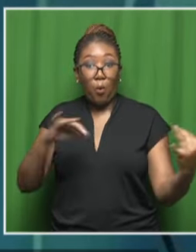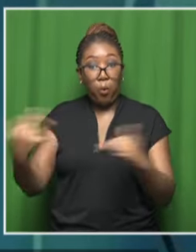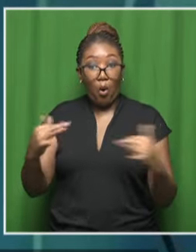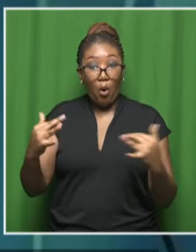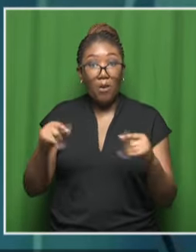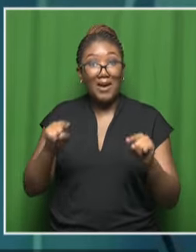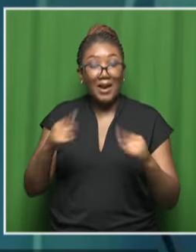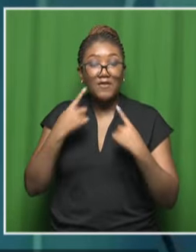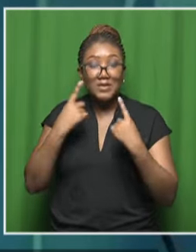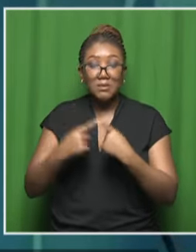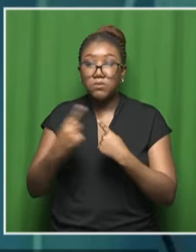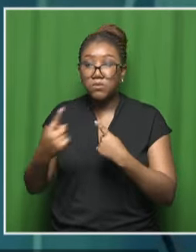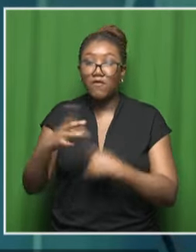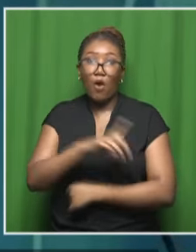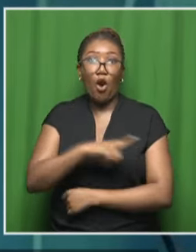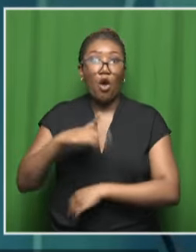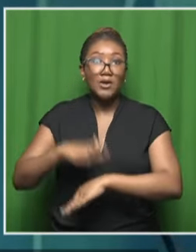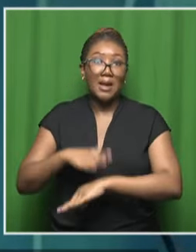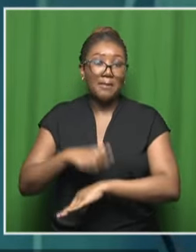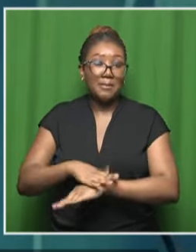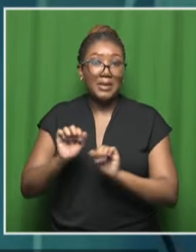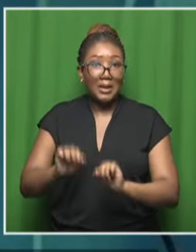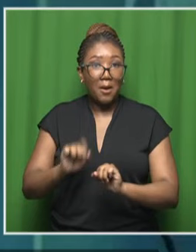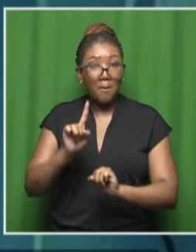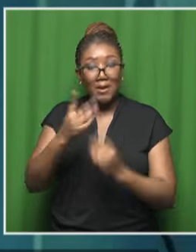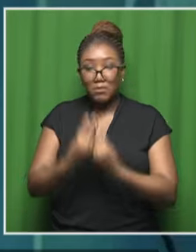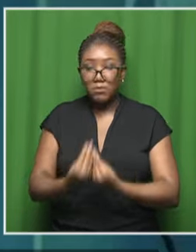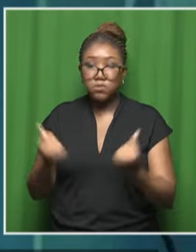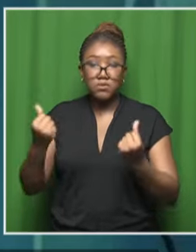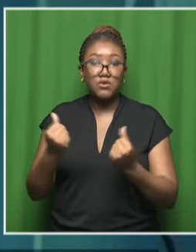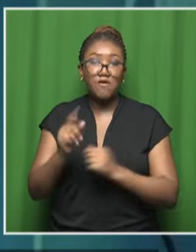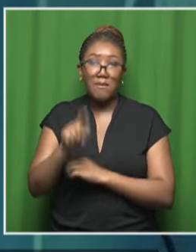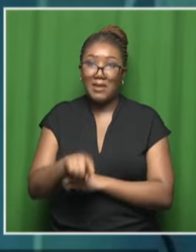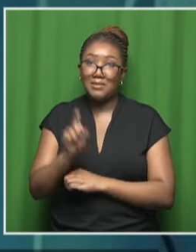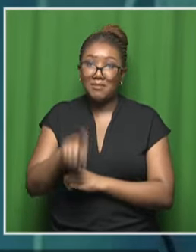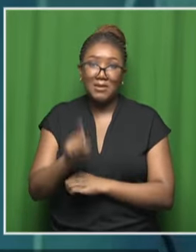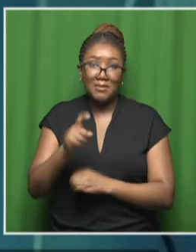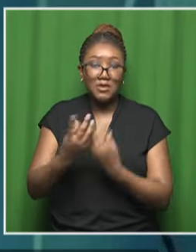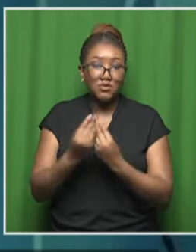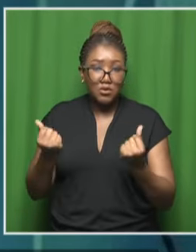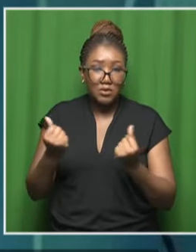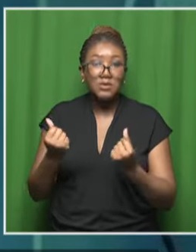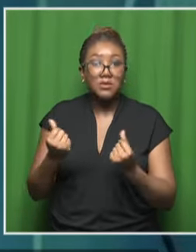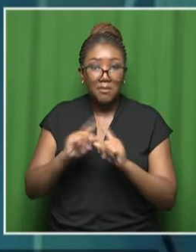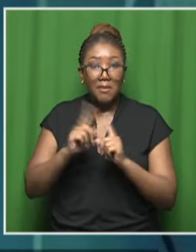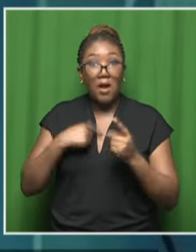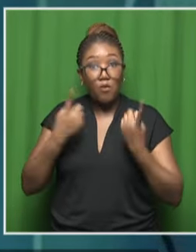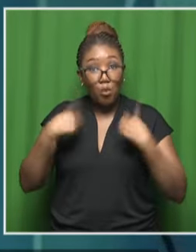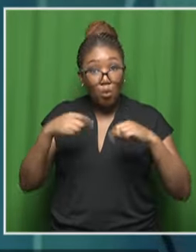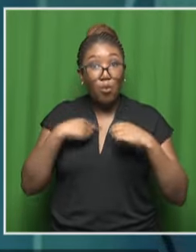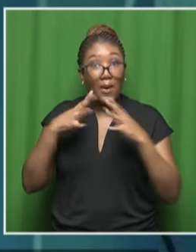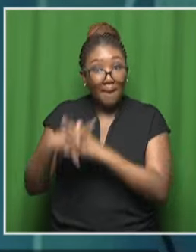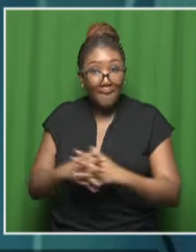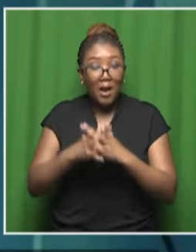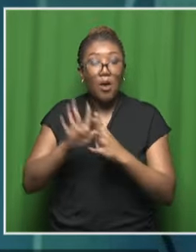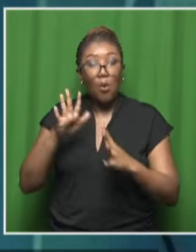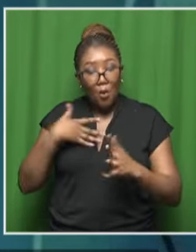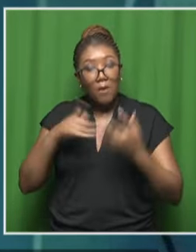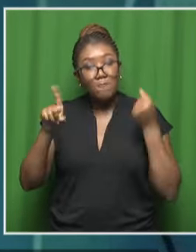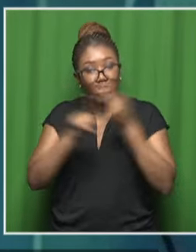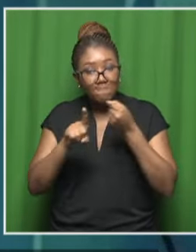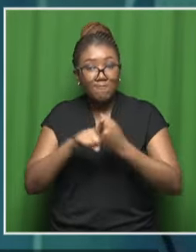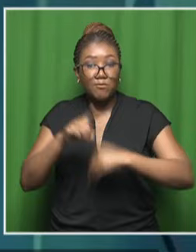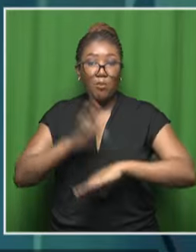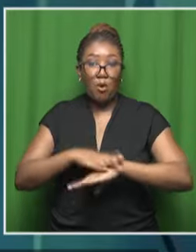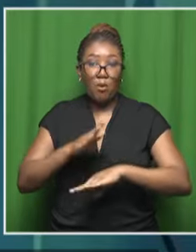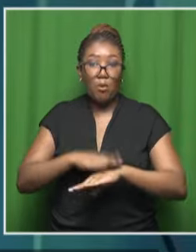on for way too long, far too long. And it needs to get to a resolution quickly. And so we're going to continue to do that, continue to have